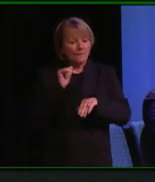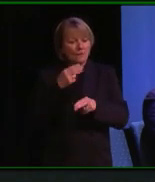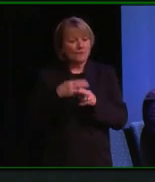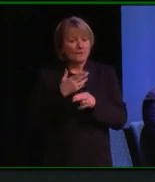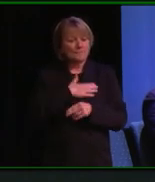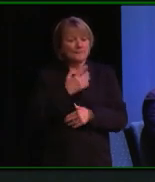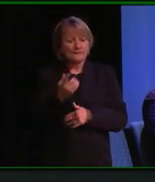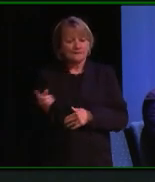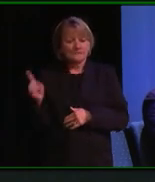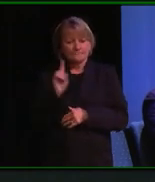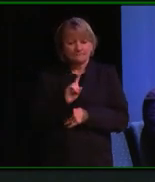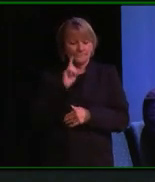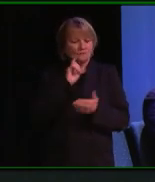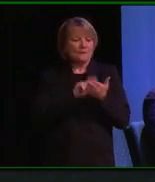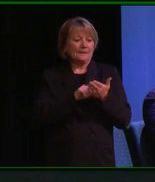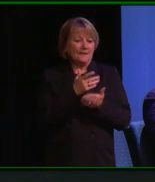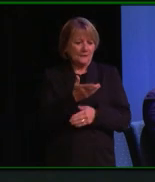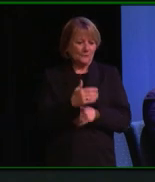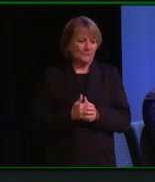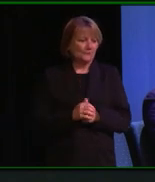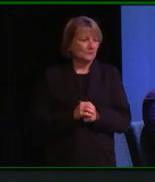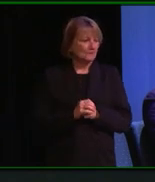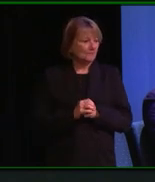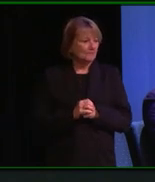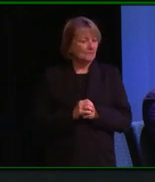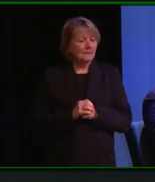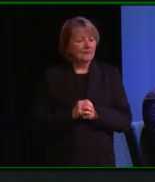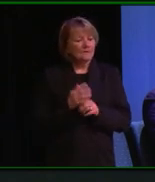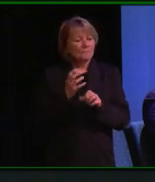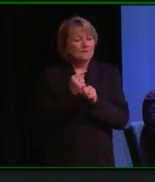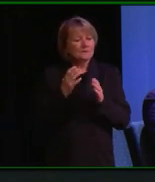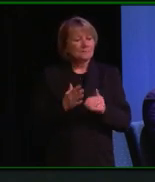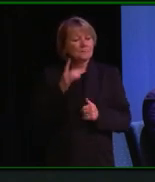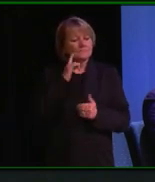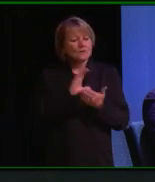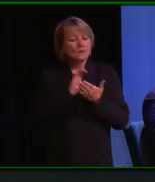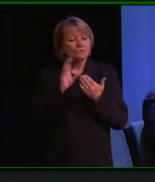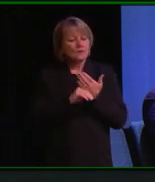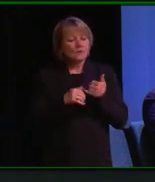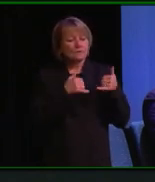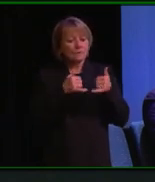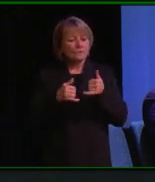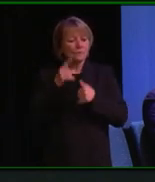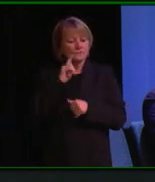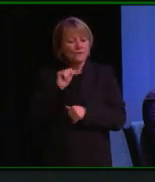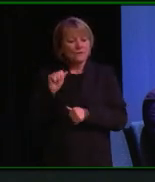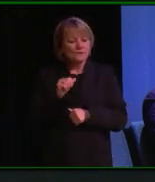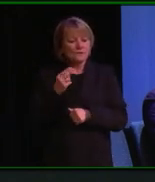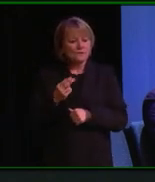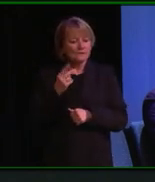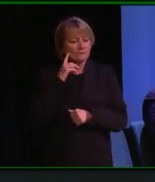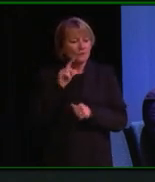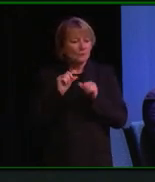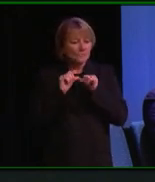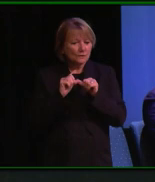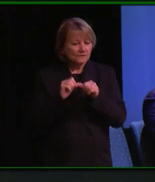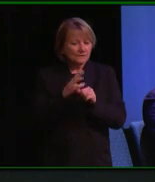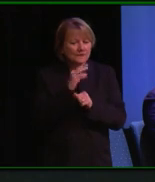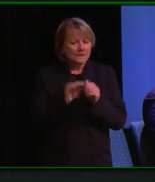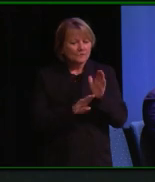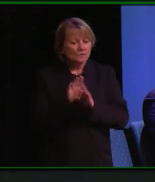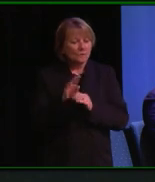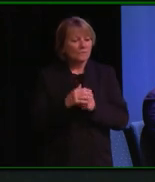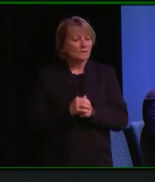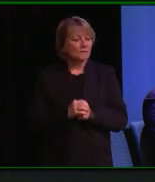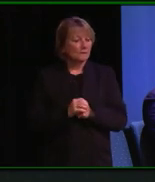to the stage to be recognized. The recipients for the Curriculum Awards for Arts and Humanities for Perseverance and Growth